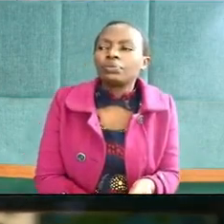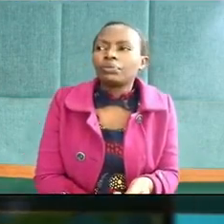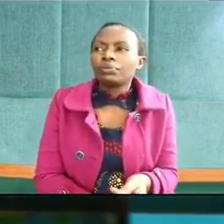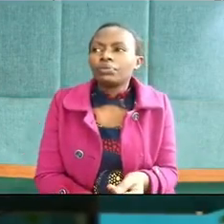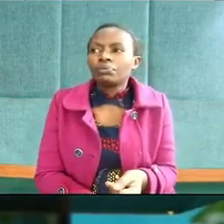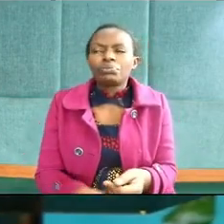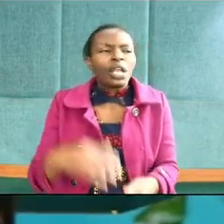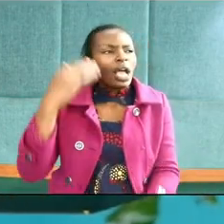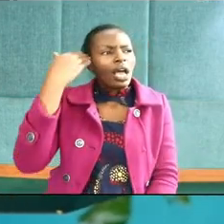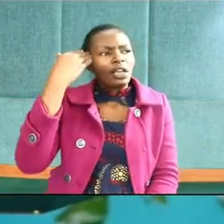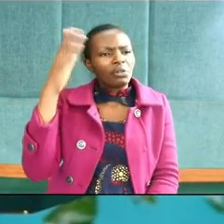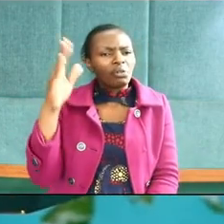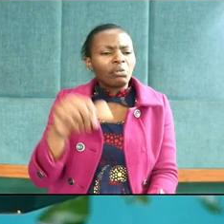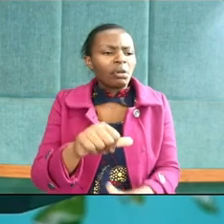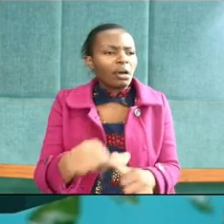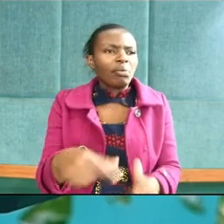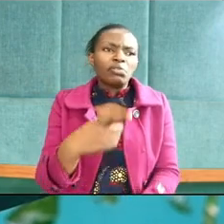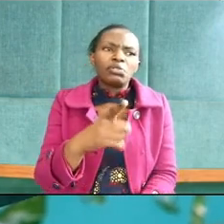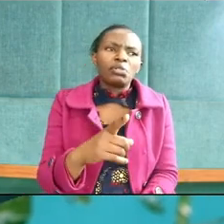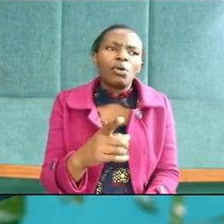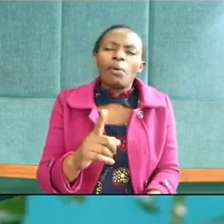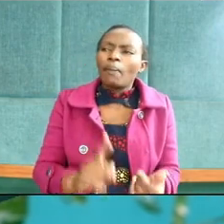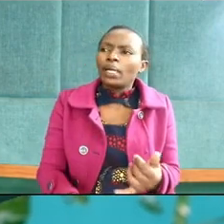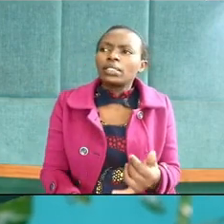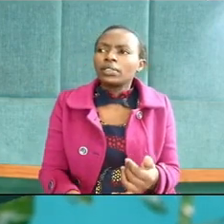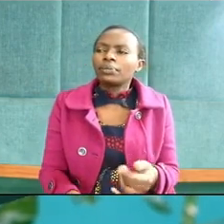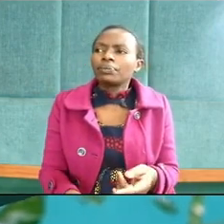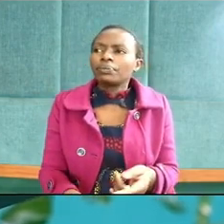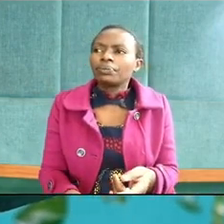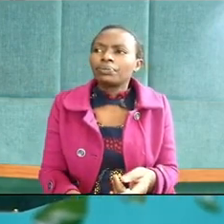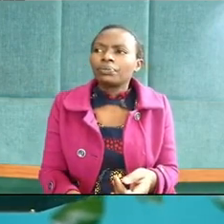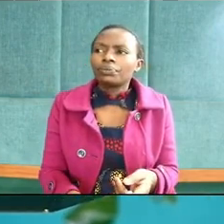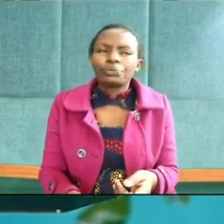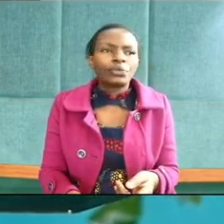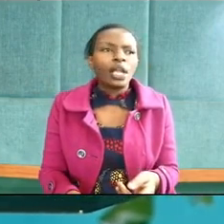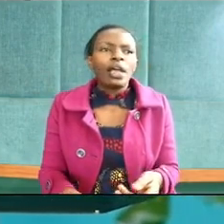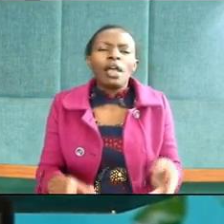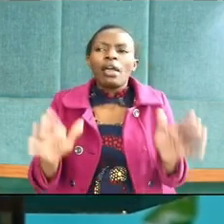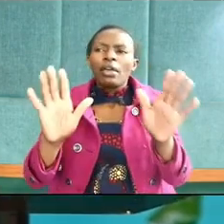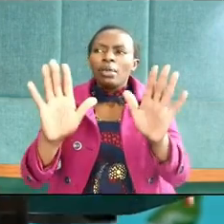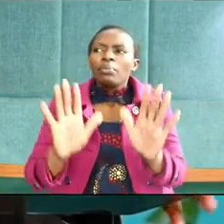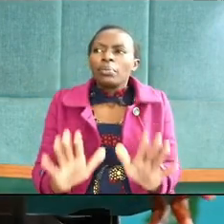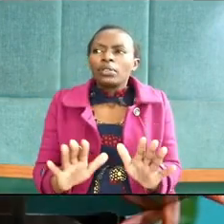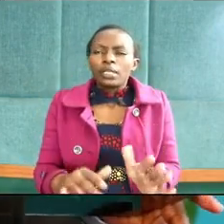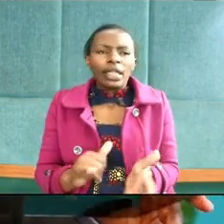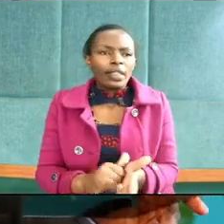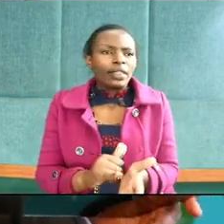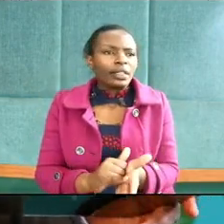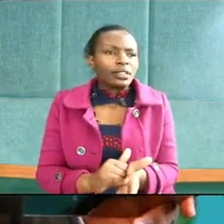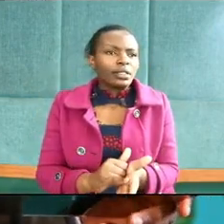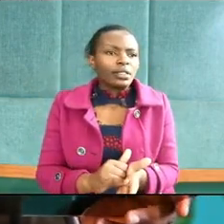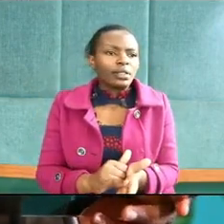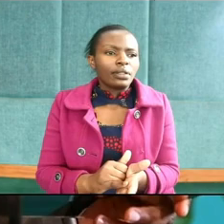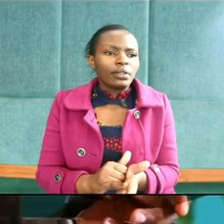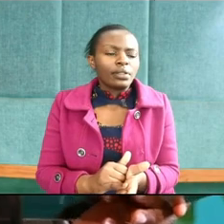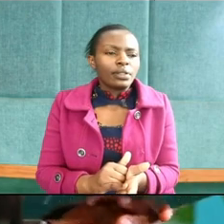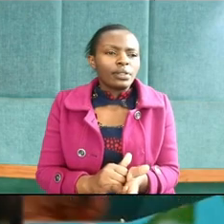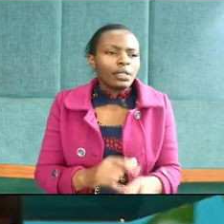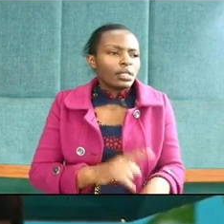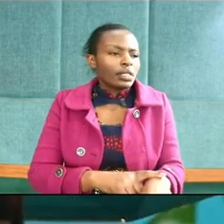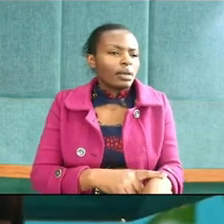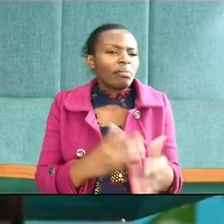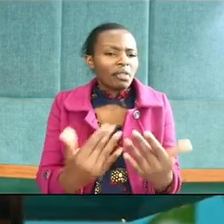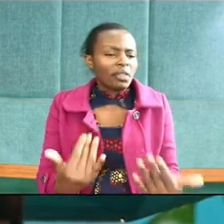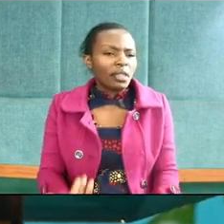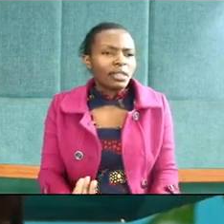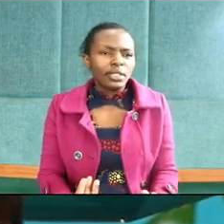I don't know about you, but I think it would be better to have a spouse when things are hard. They